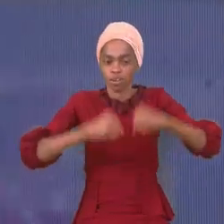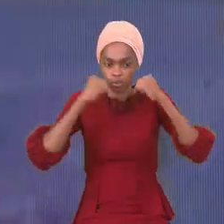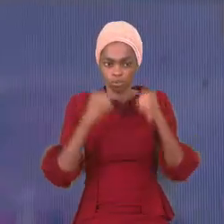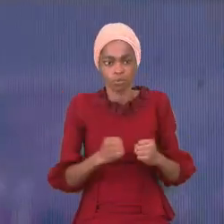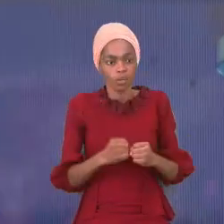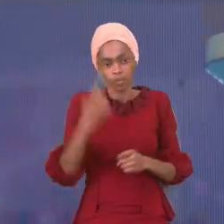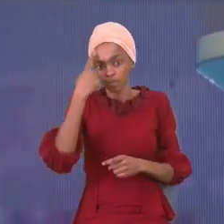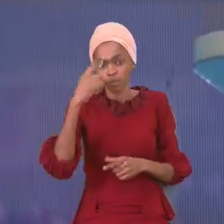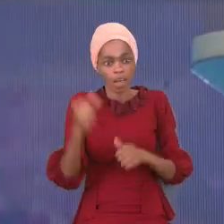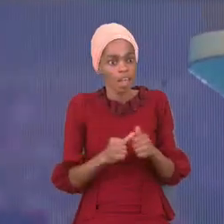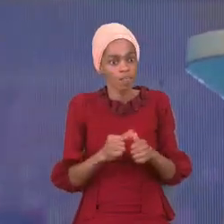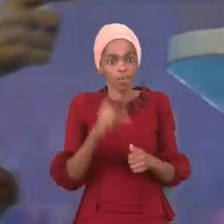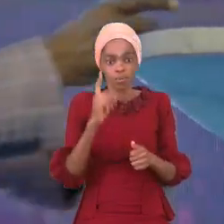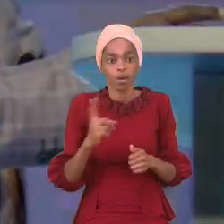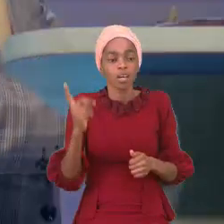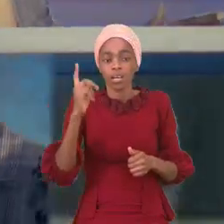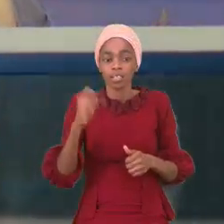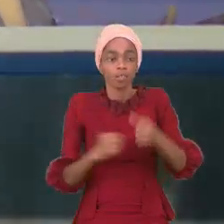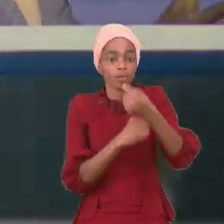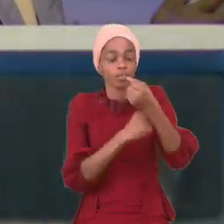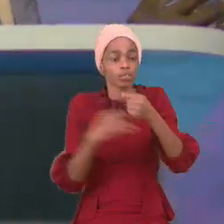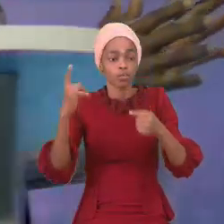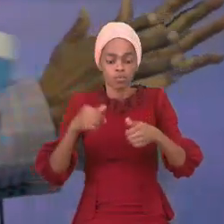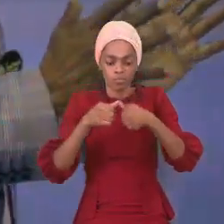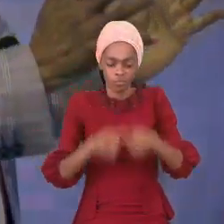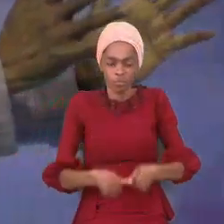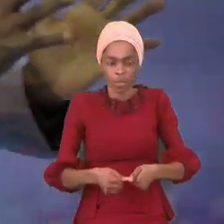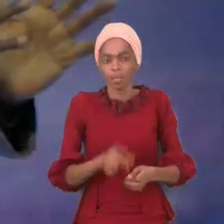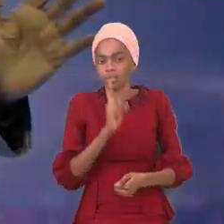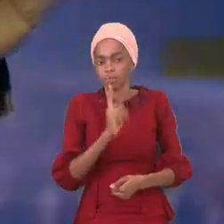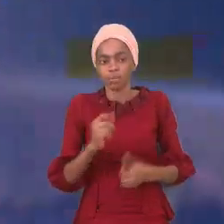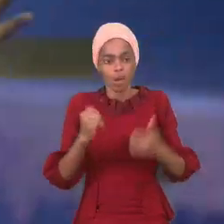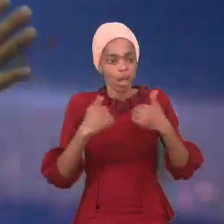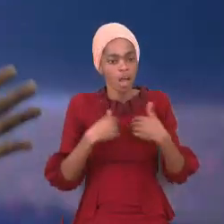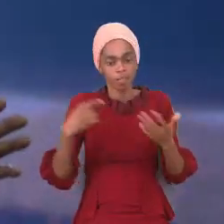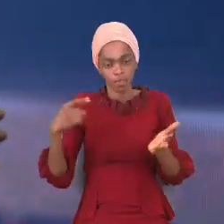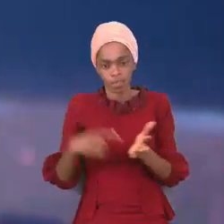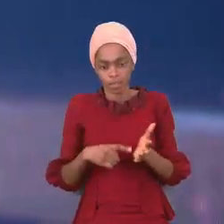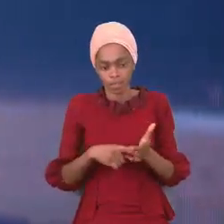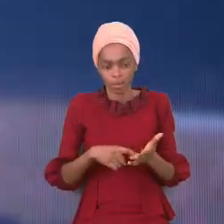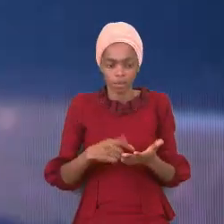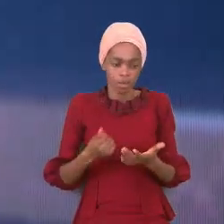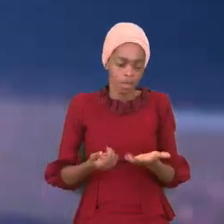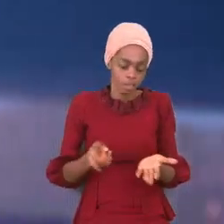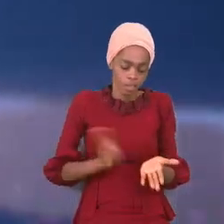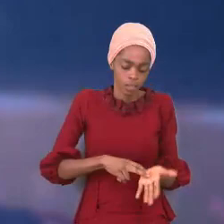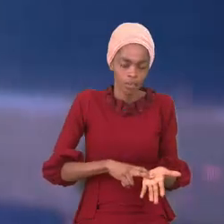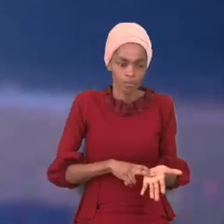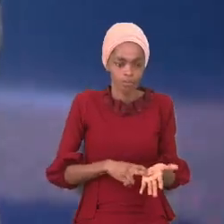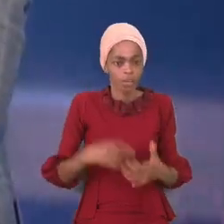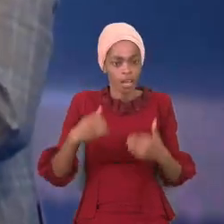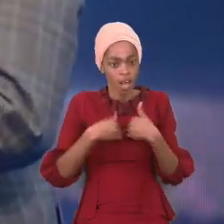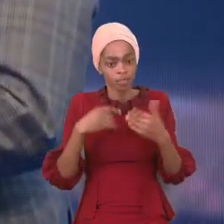of God standeth sure. Having this seal. Having